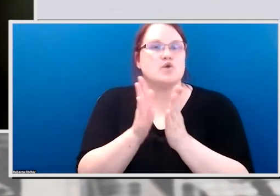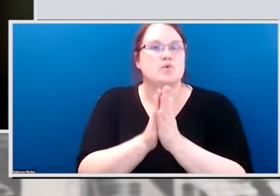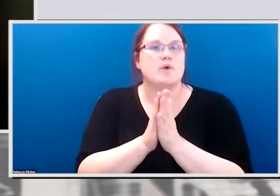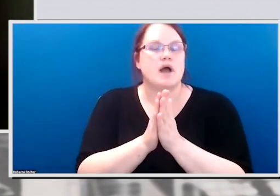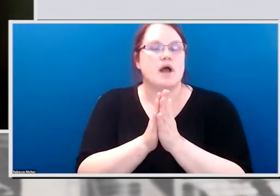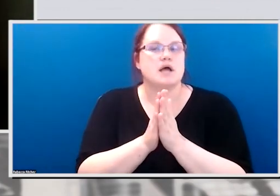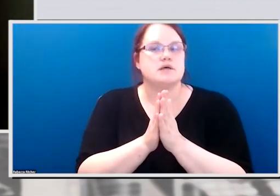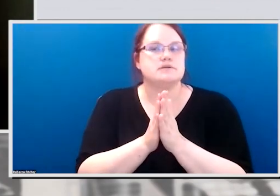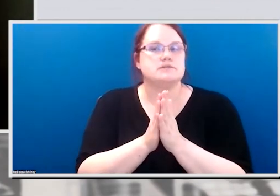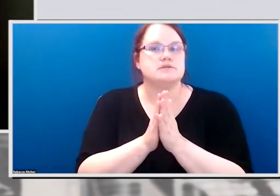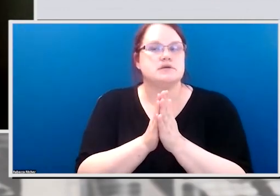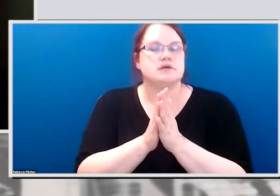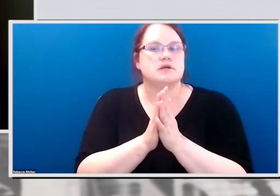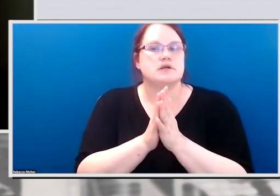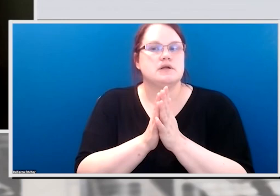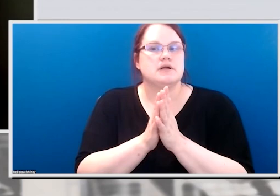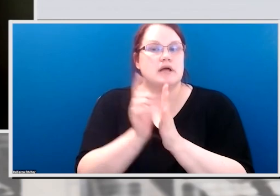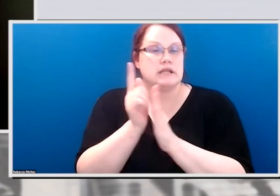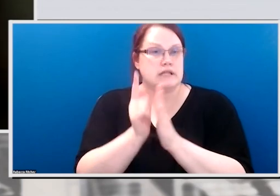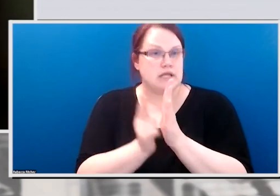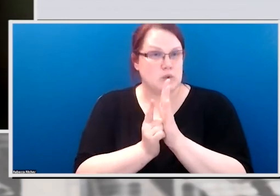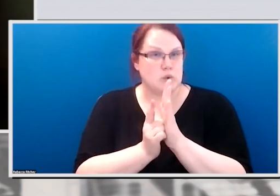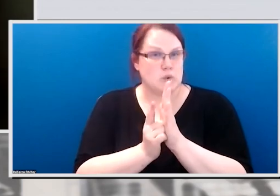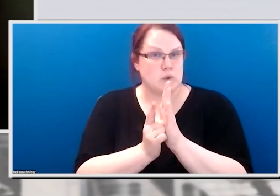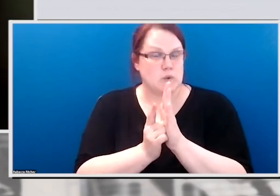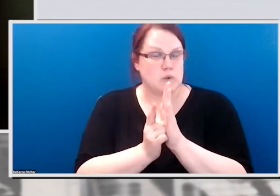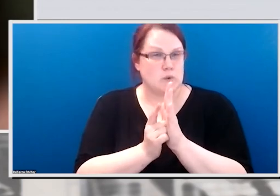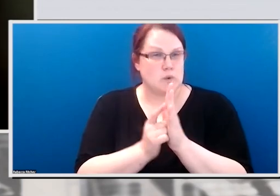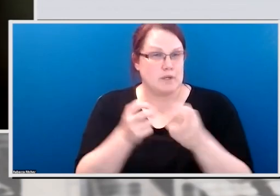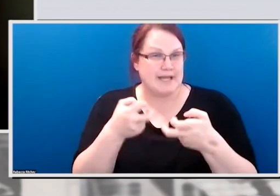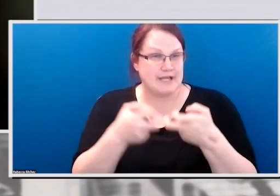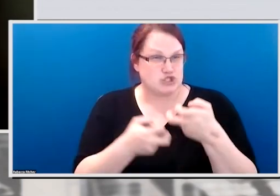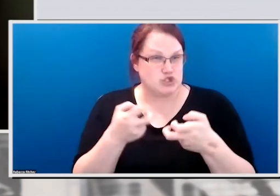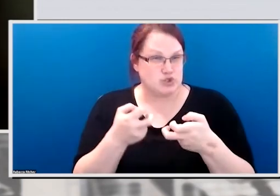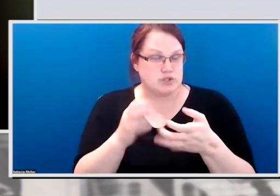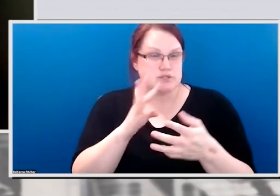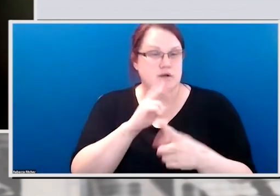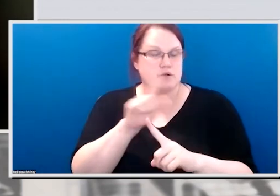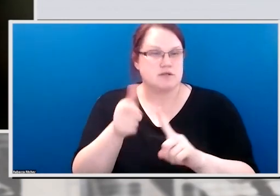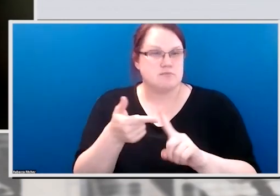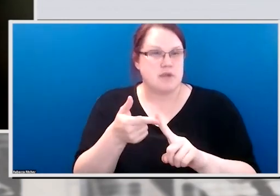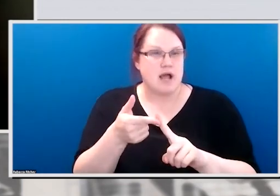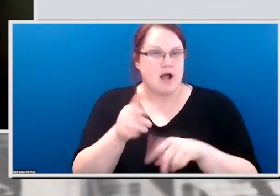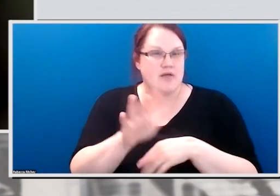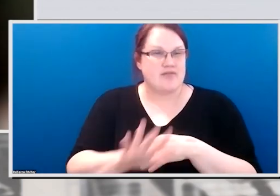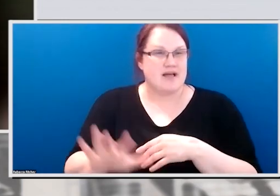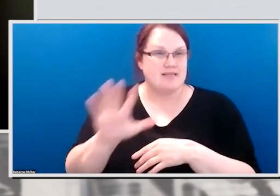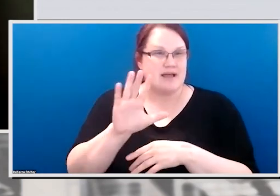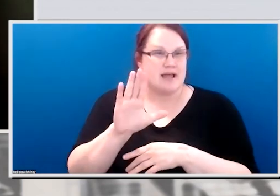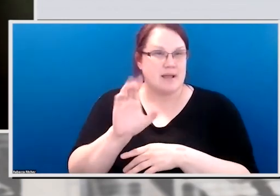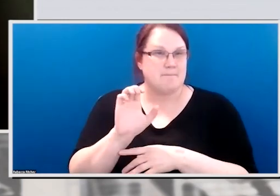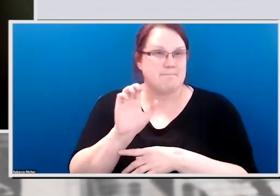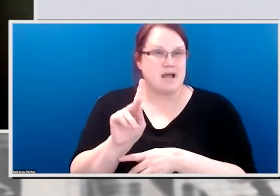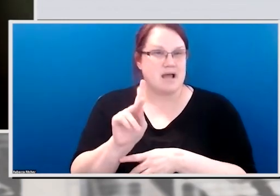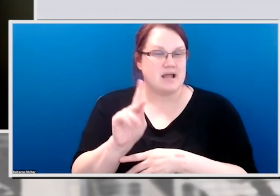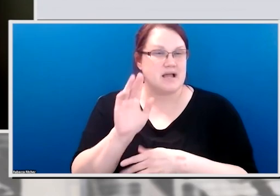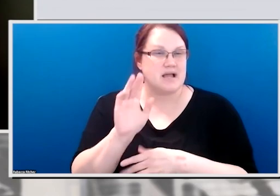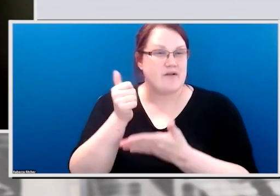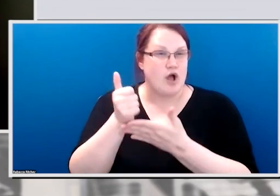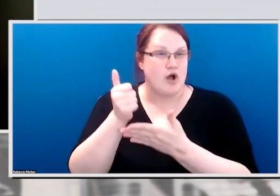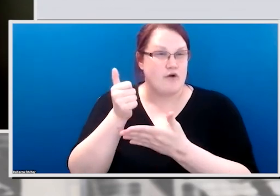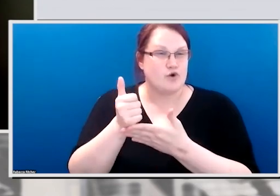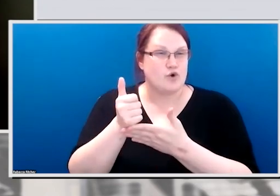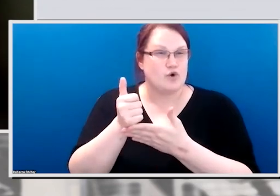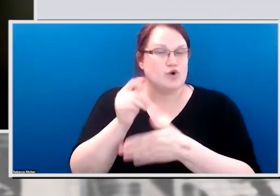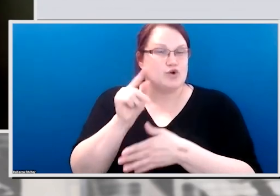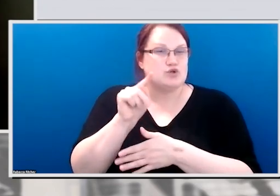a legal or a legislative issue? We talked a little bit about the land bank, and I think that's helpful. That's a helpful tool